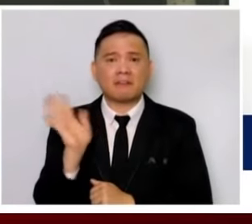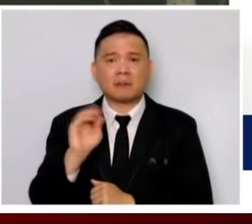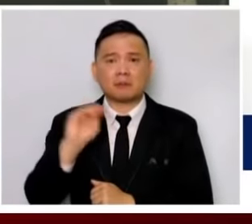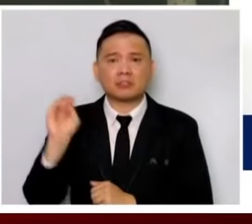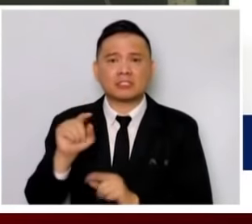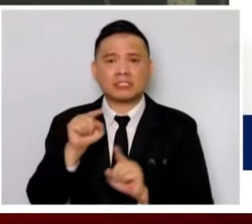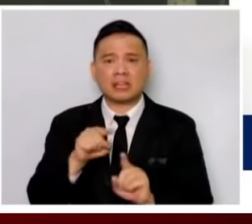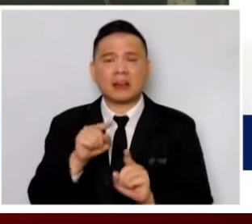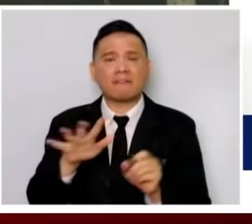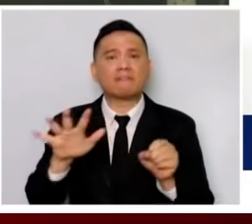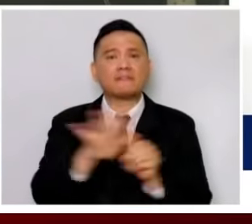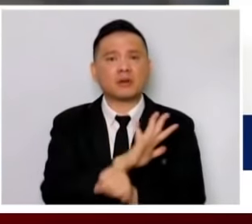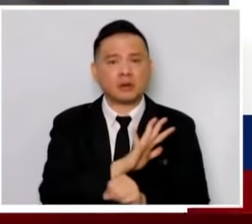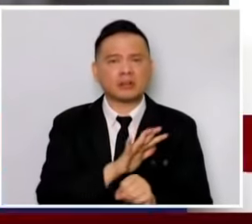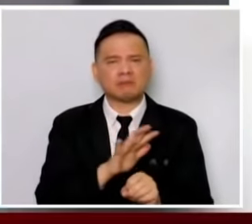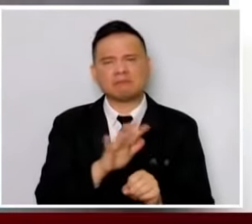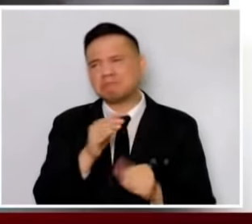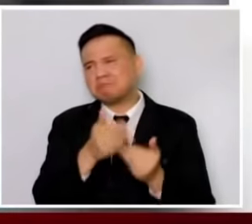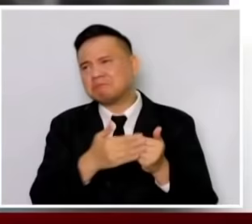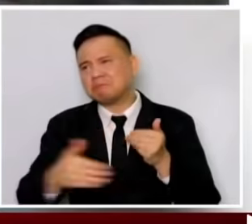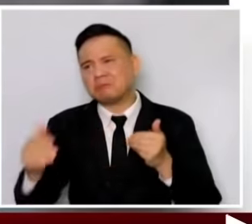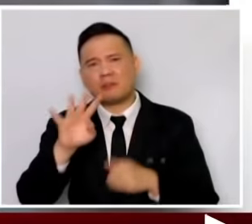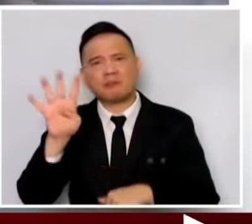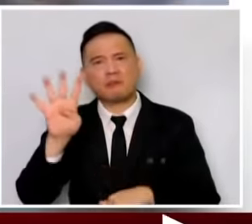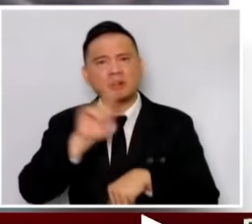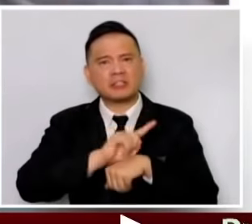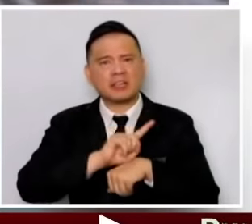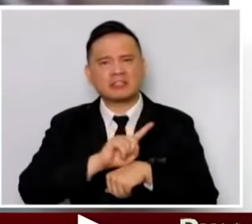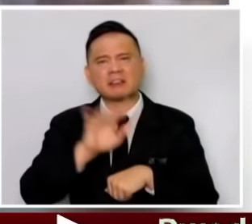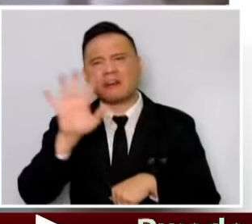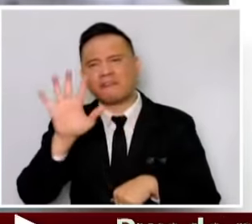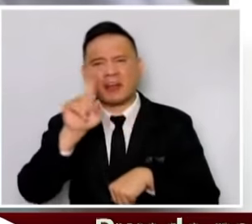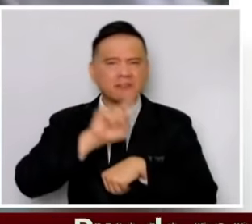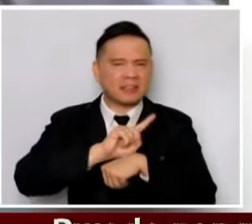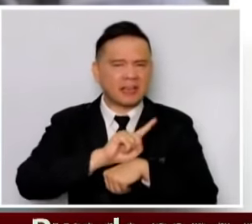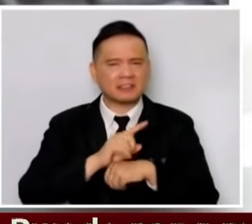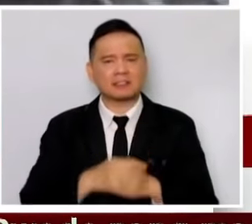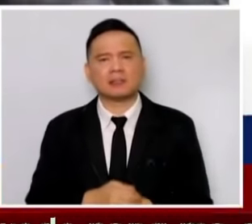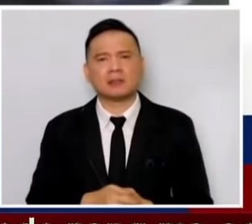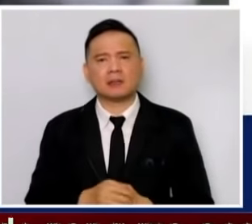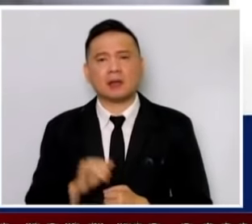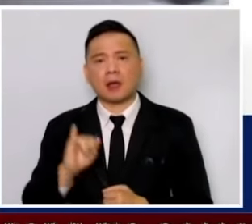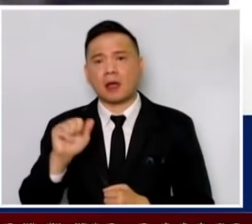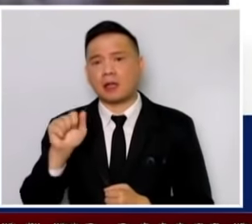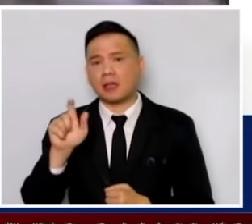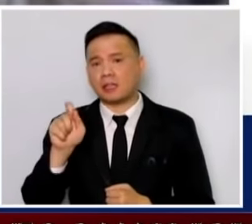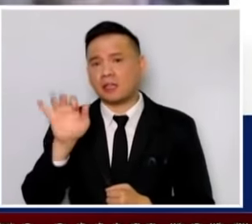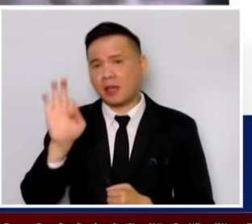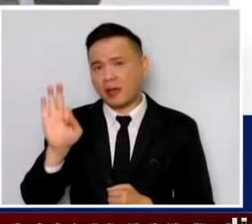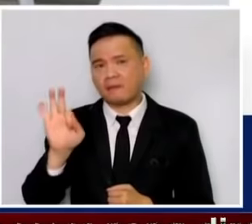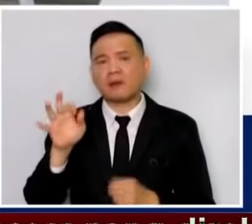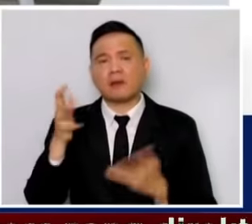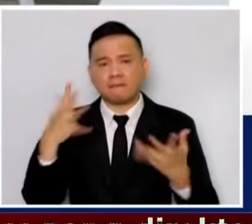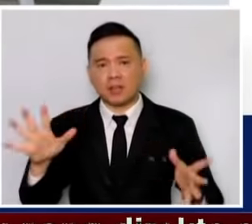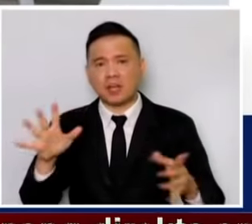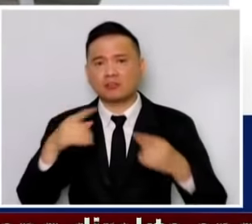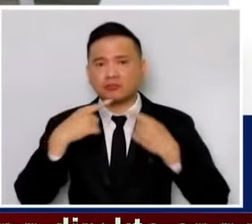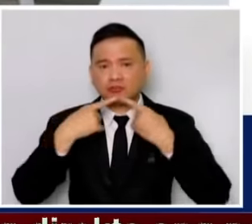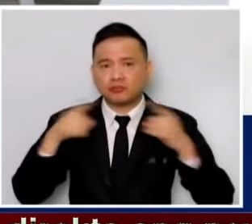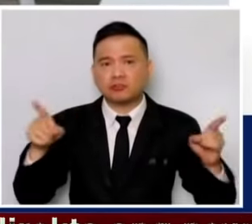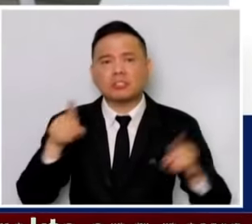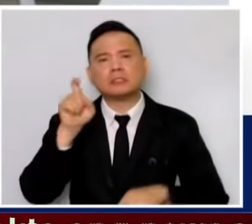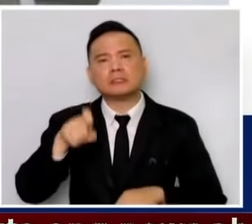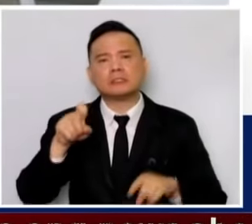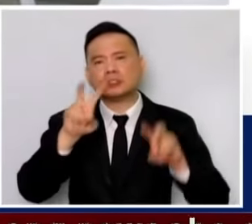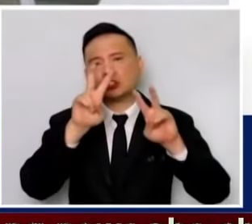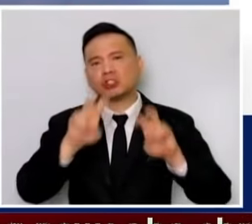about 4 to 5 days. So with that, the IATF has resolved that we need to study it further so that